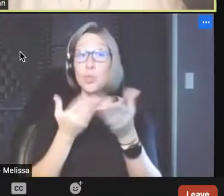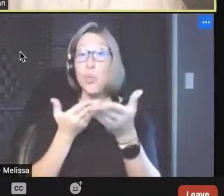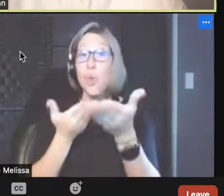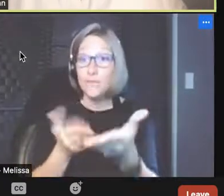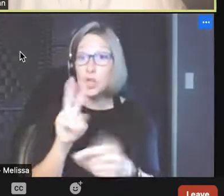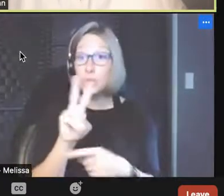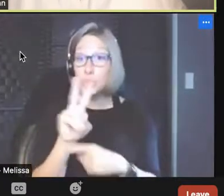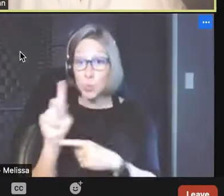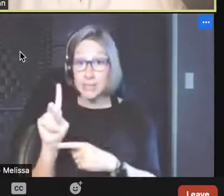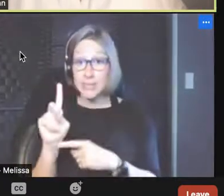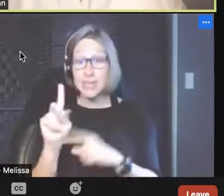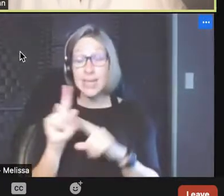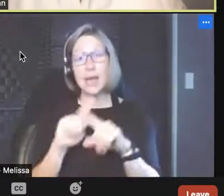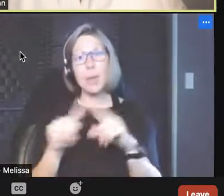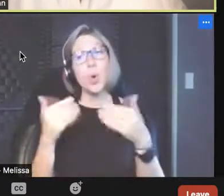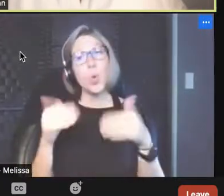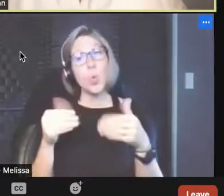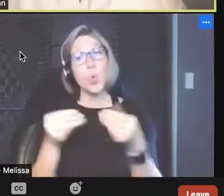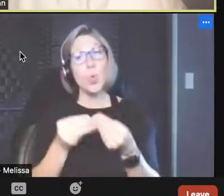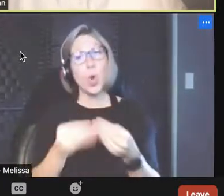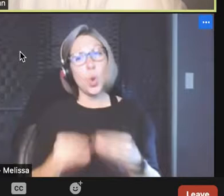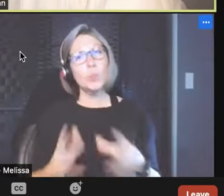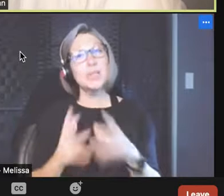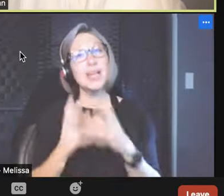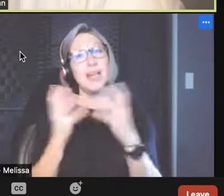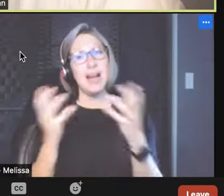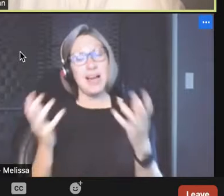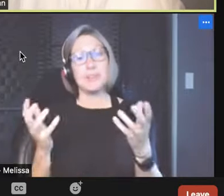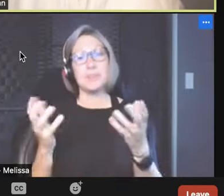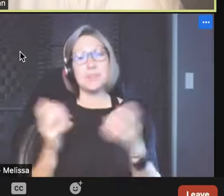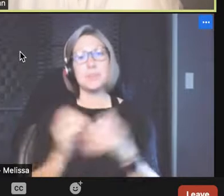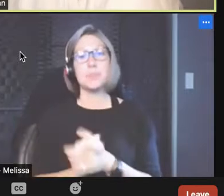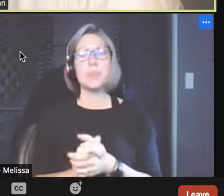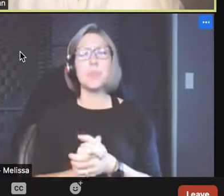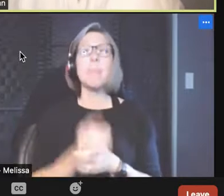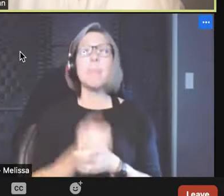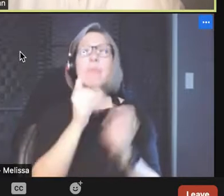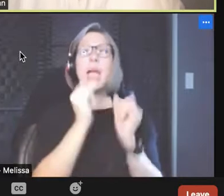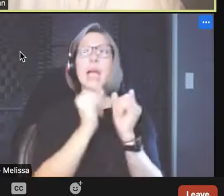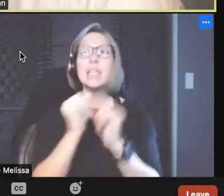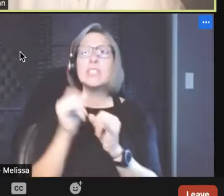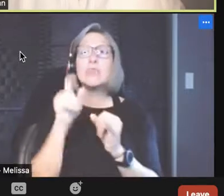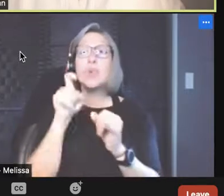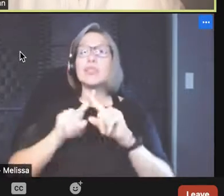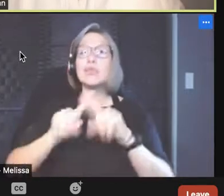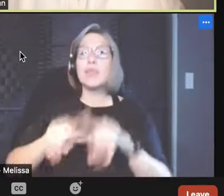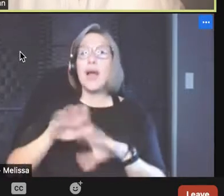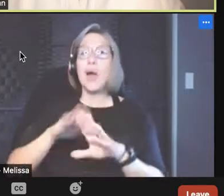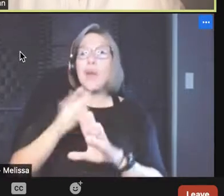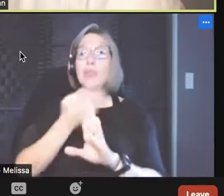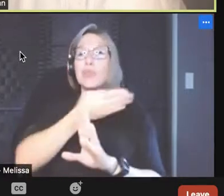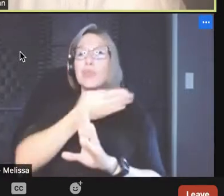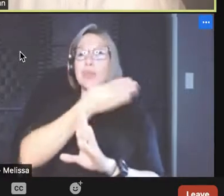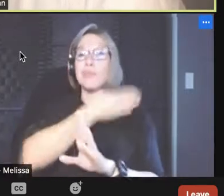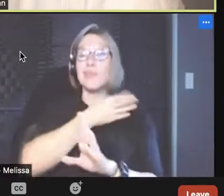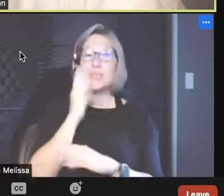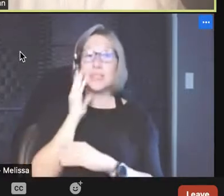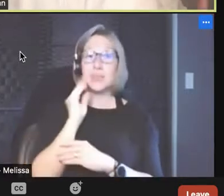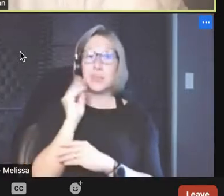is a lot that's lost. The individual must now rely on previous experience.